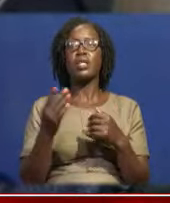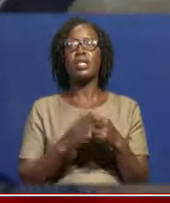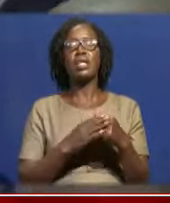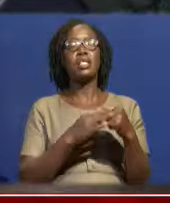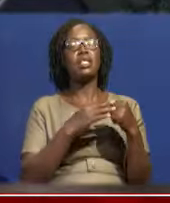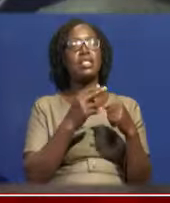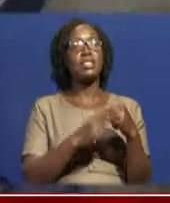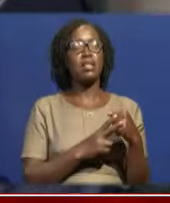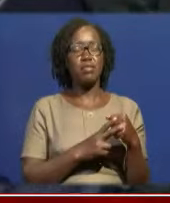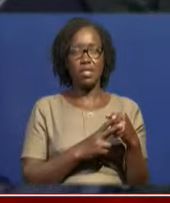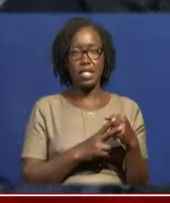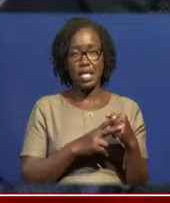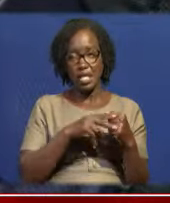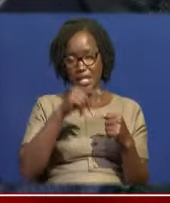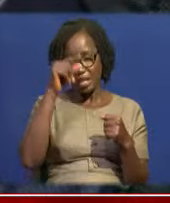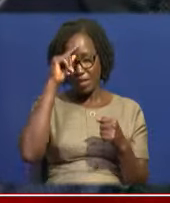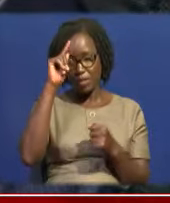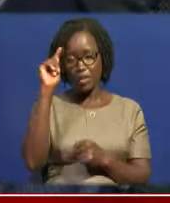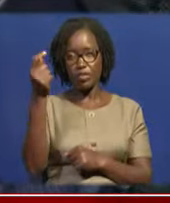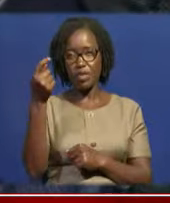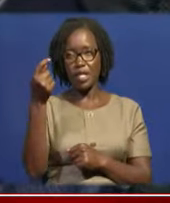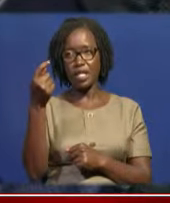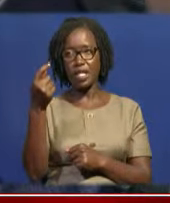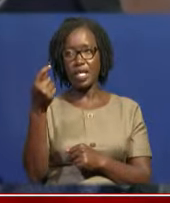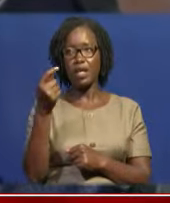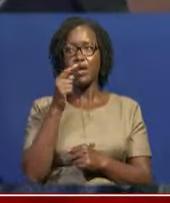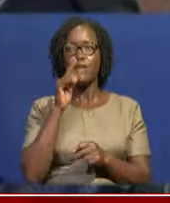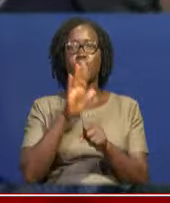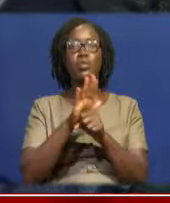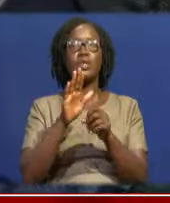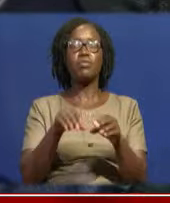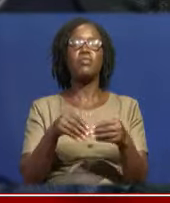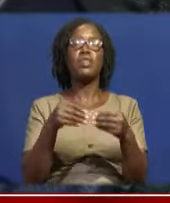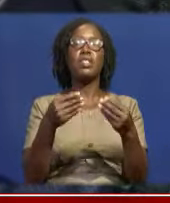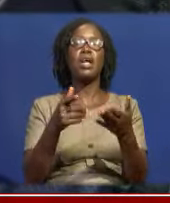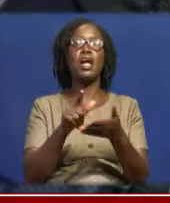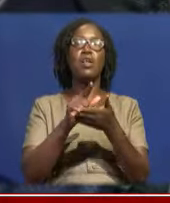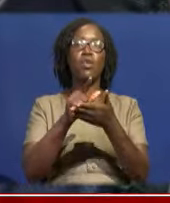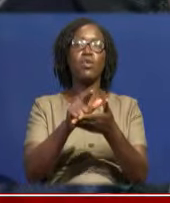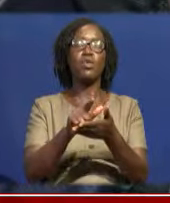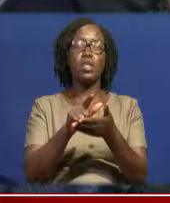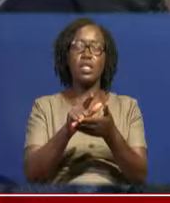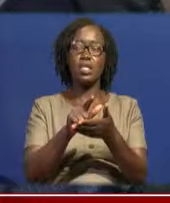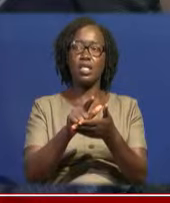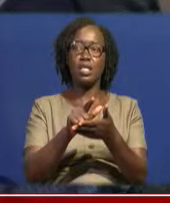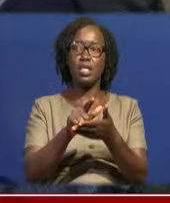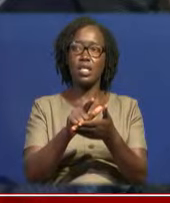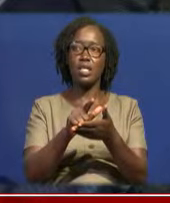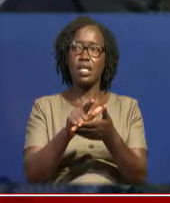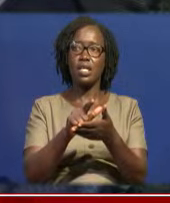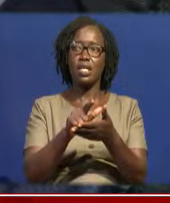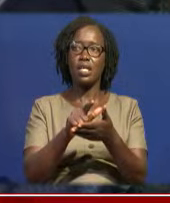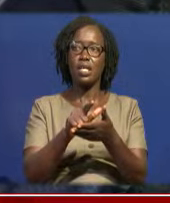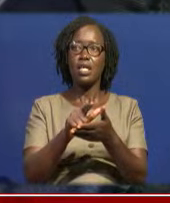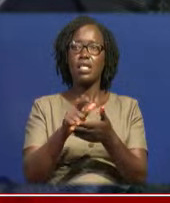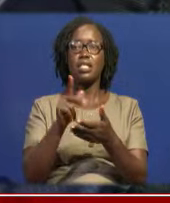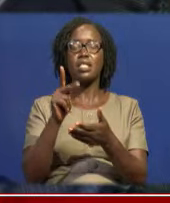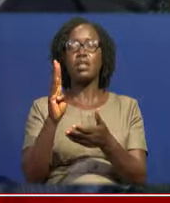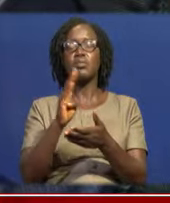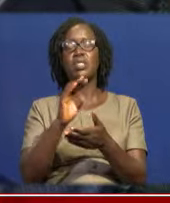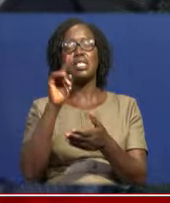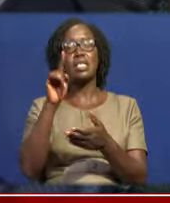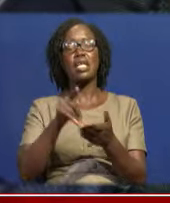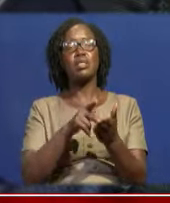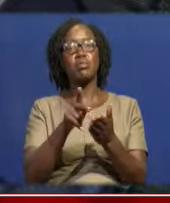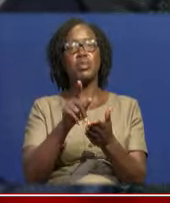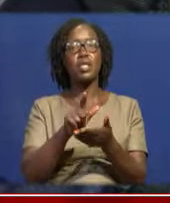1987, the government of Kenya guaranteed the loan, and upon KBC's inability to repay